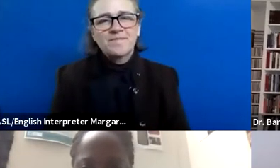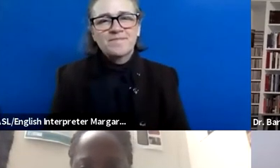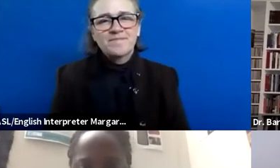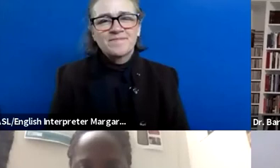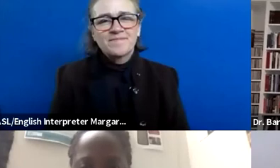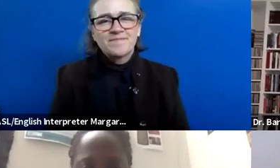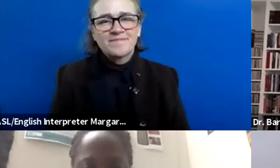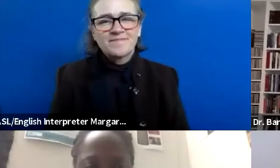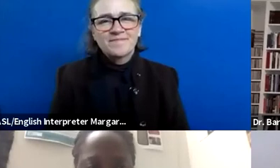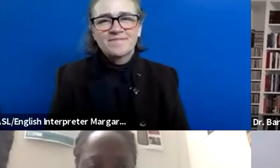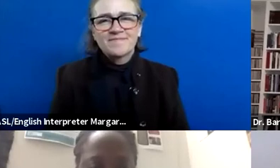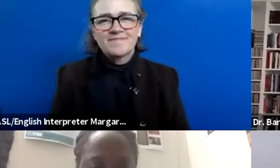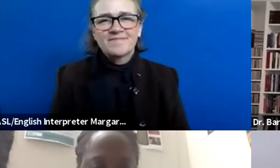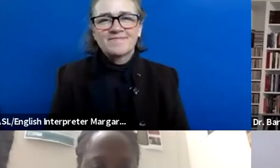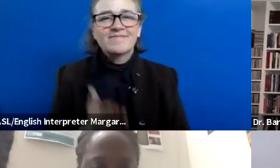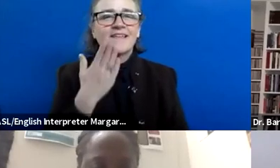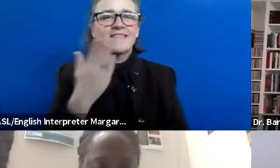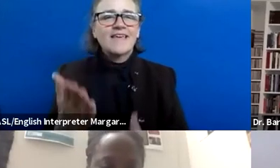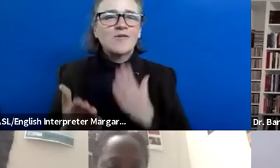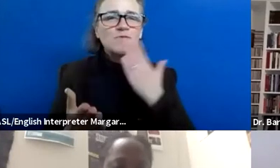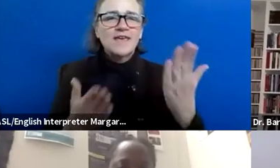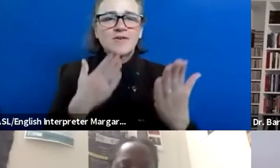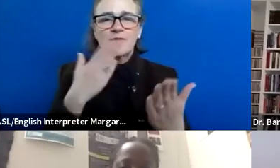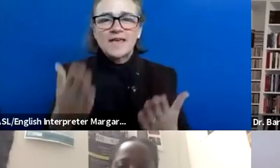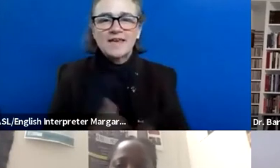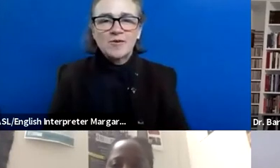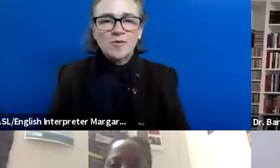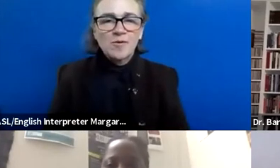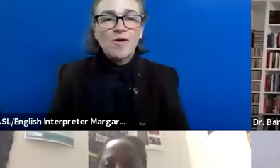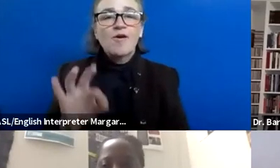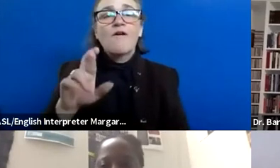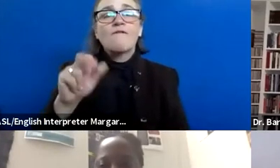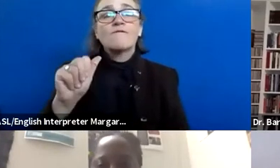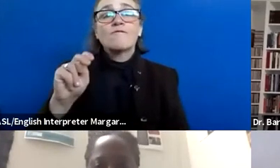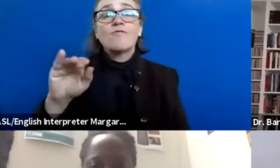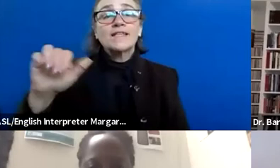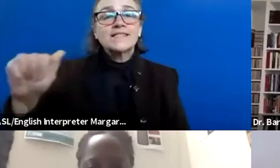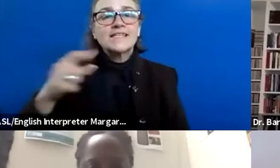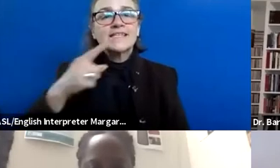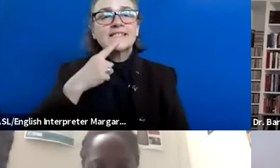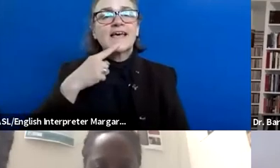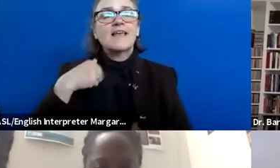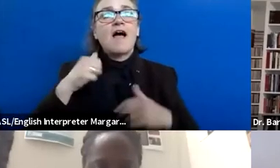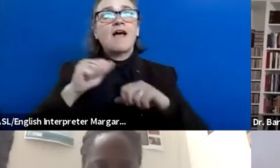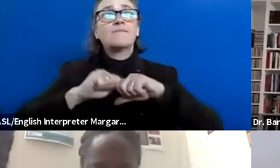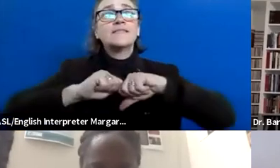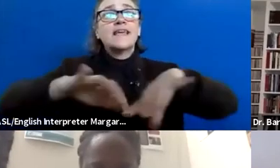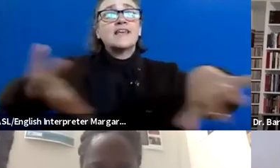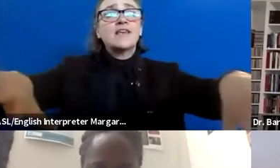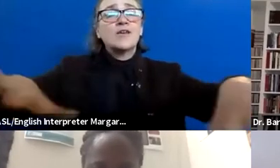gracias a ustedes y un abrazo ancestral, y seguimos para adelante con el puño arriba.